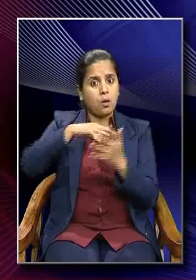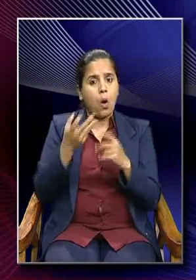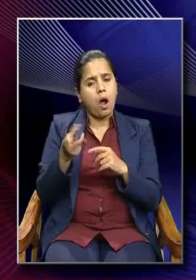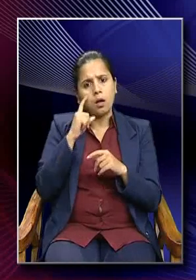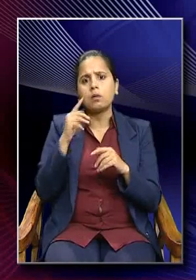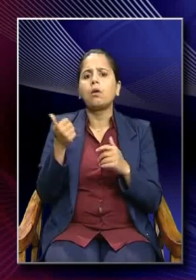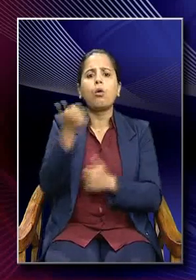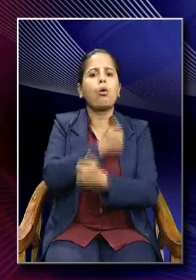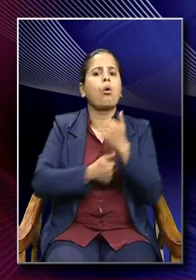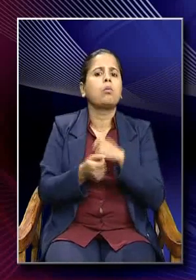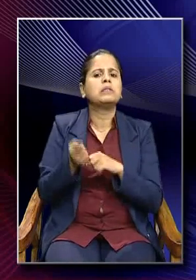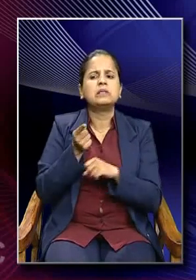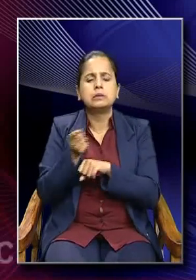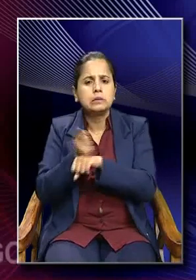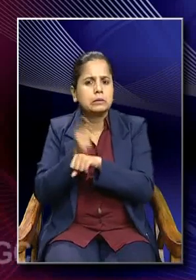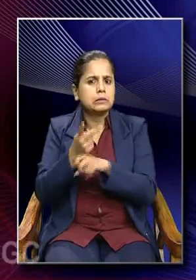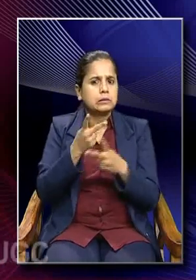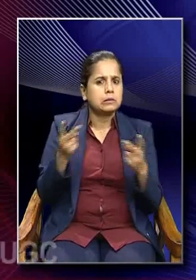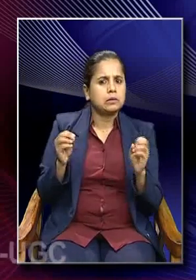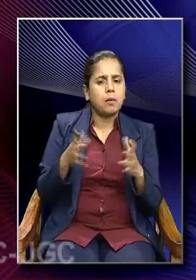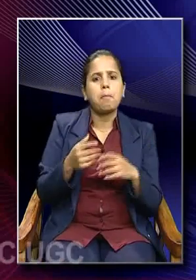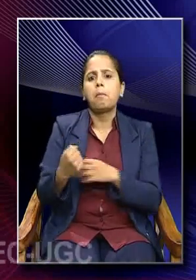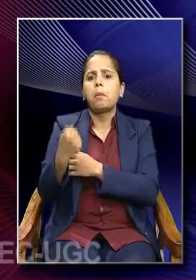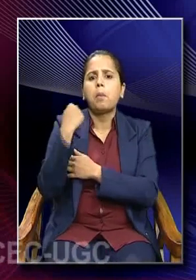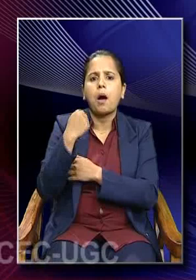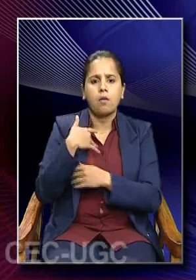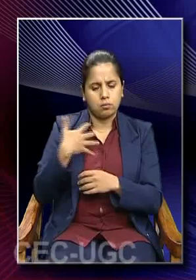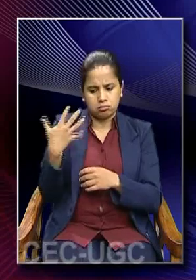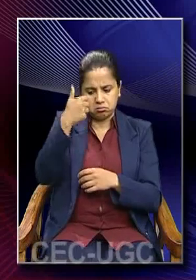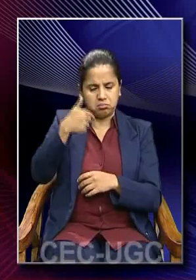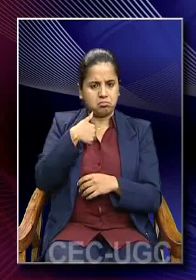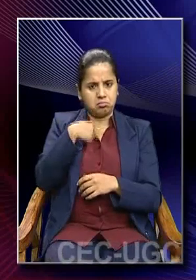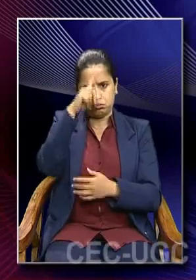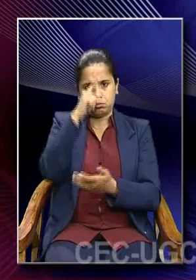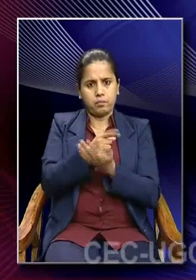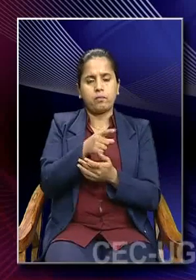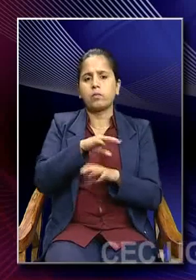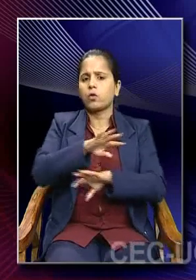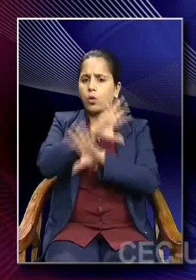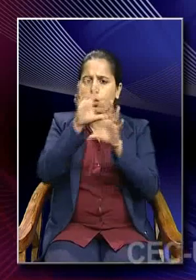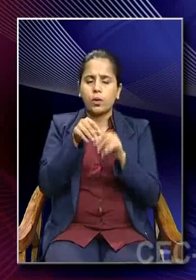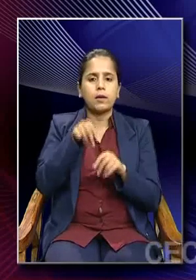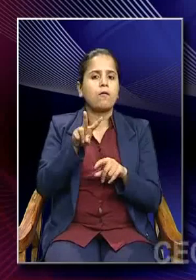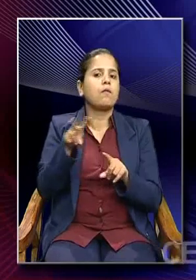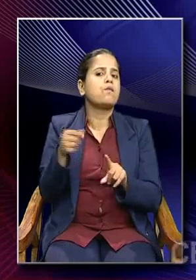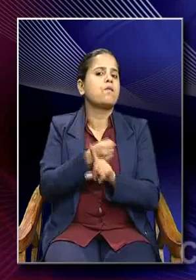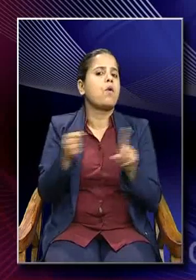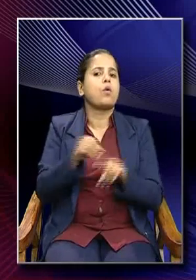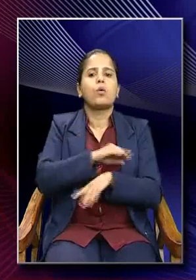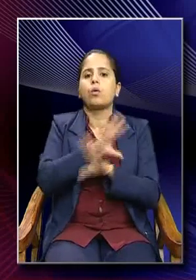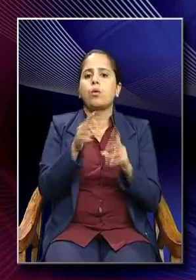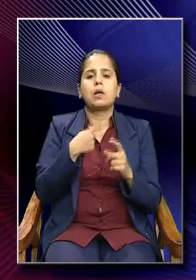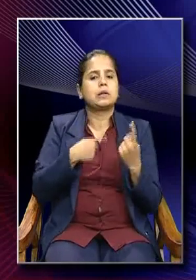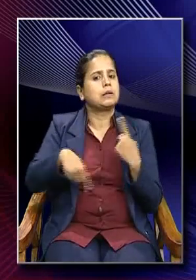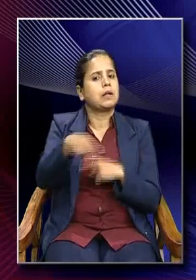a competition for power and concentration of the economic power. So this leads to all violence, which we